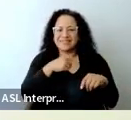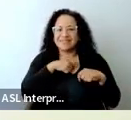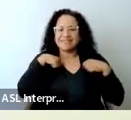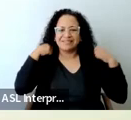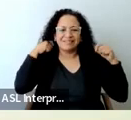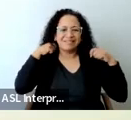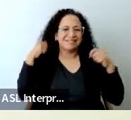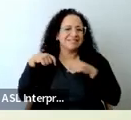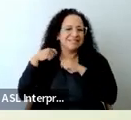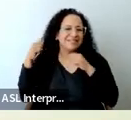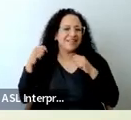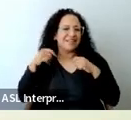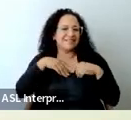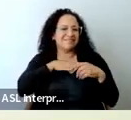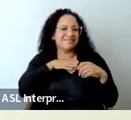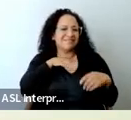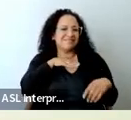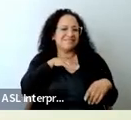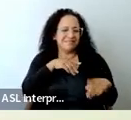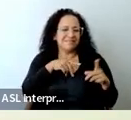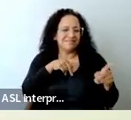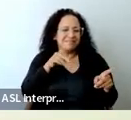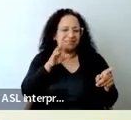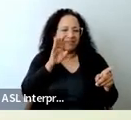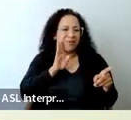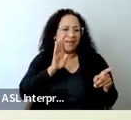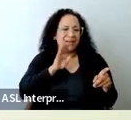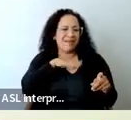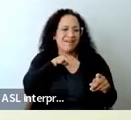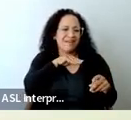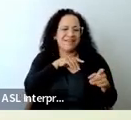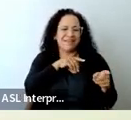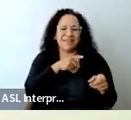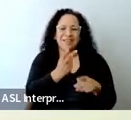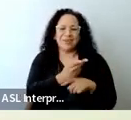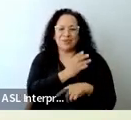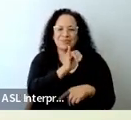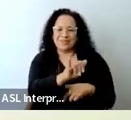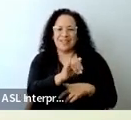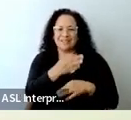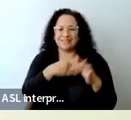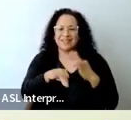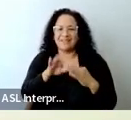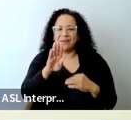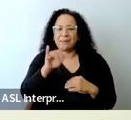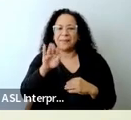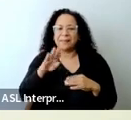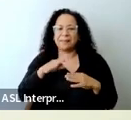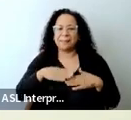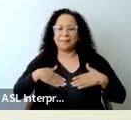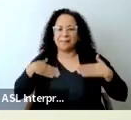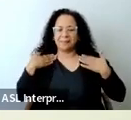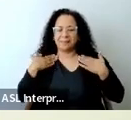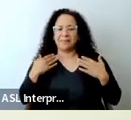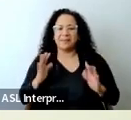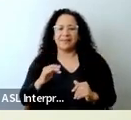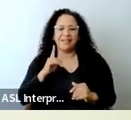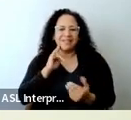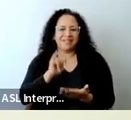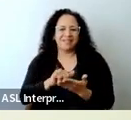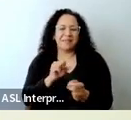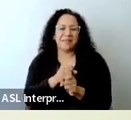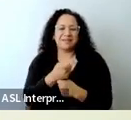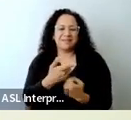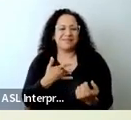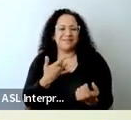he's wearing the brown handkerchief there around his neck, and he wears that instead of a bib. And I think that makes